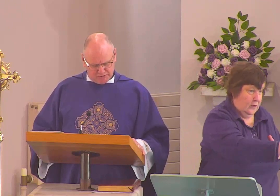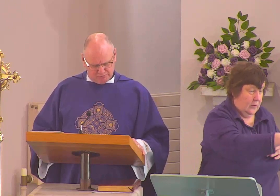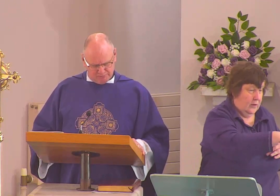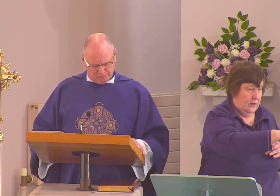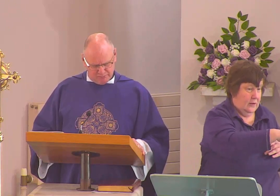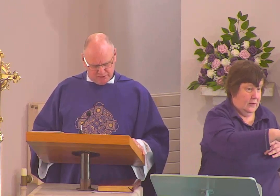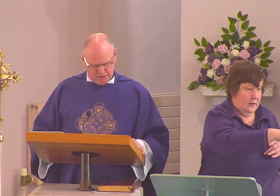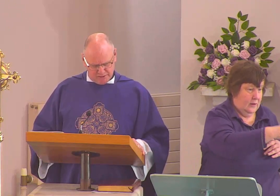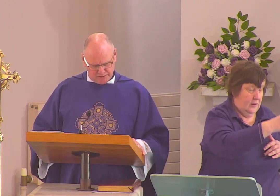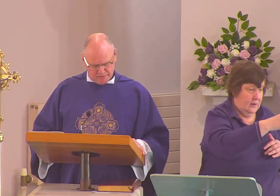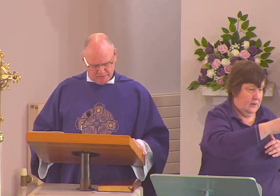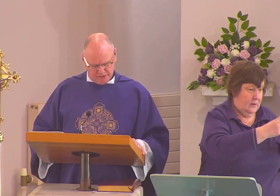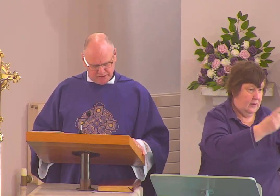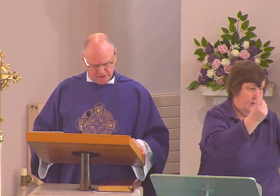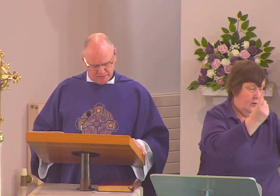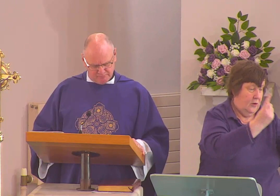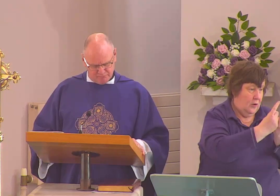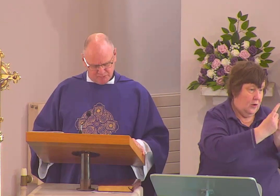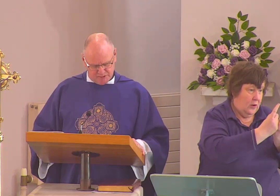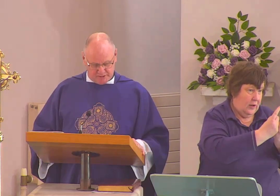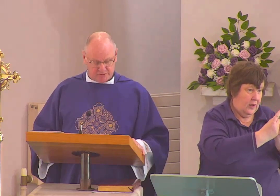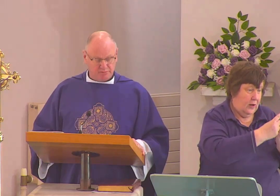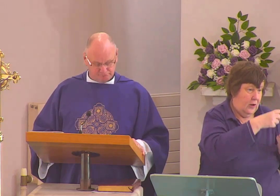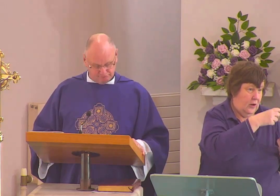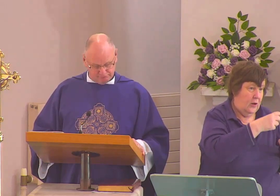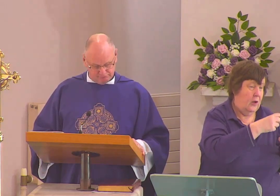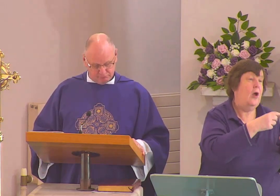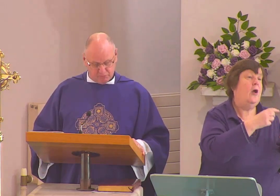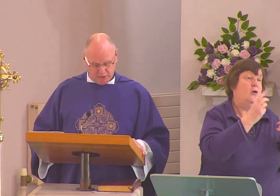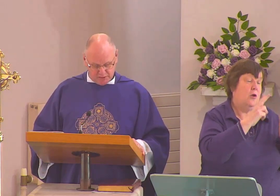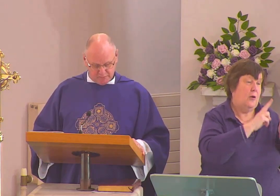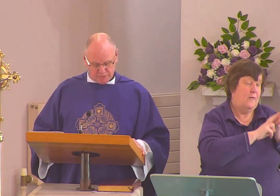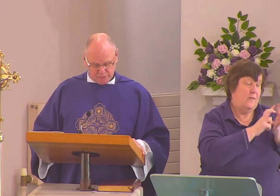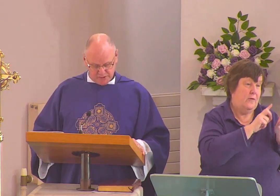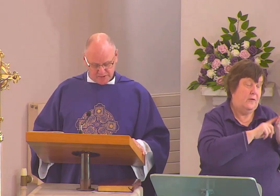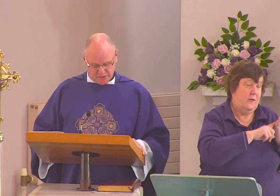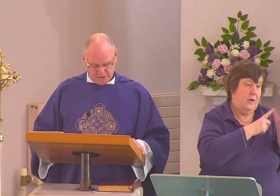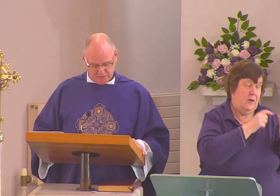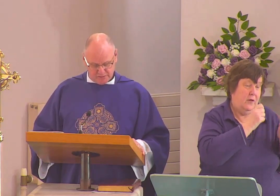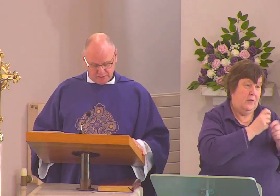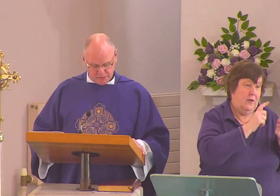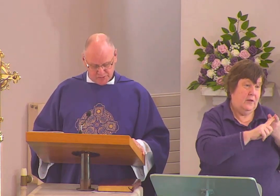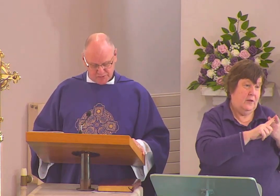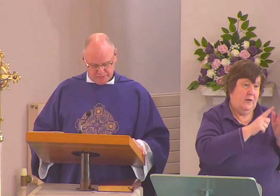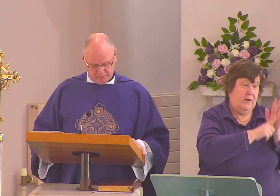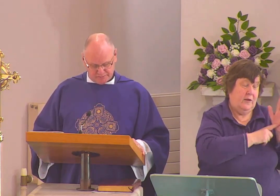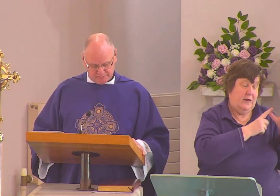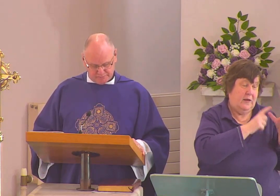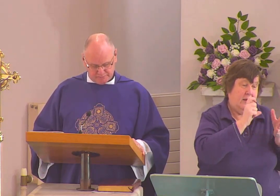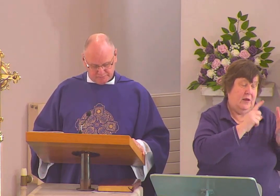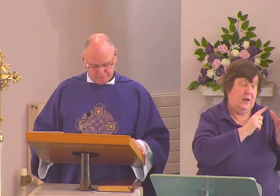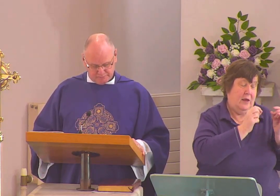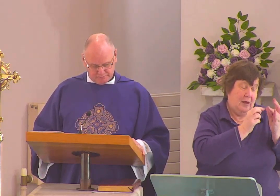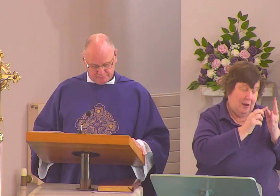the town near to the village Jacob gave to his son Joseph.